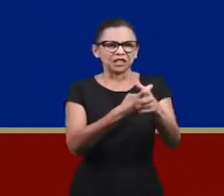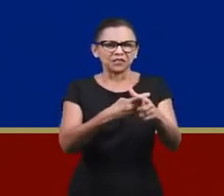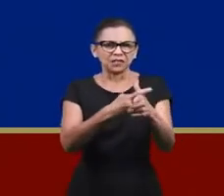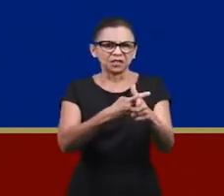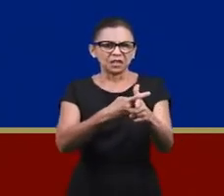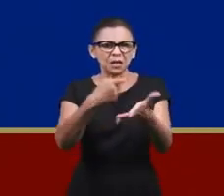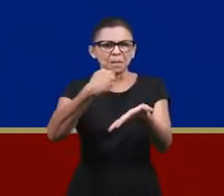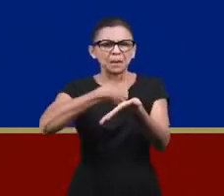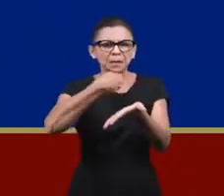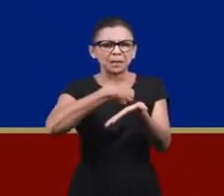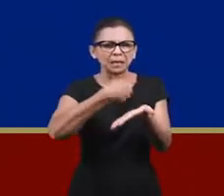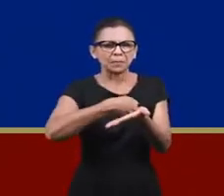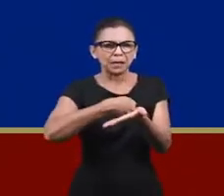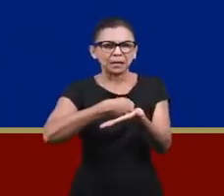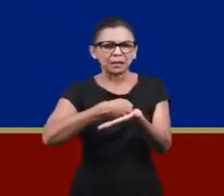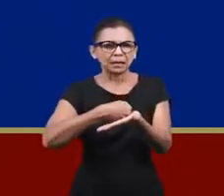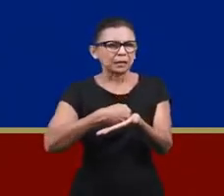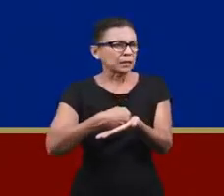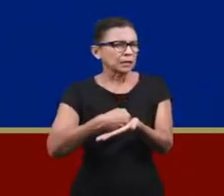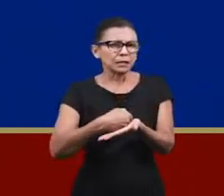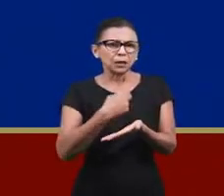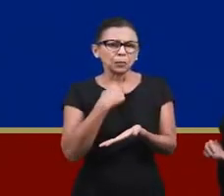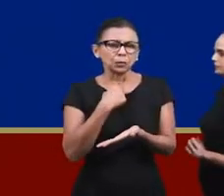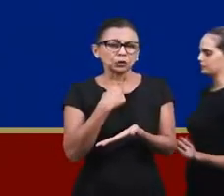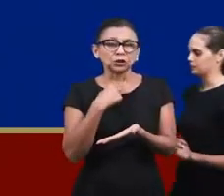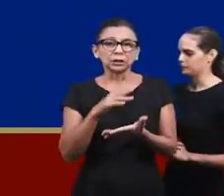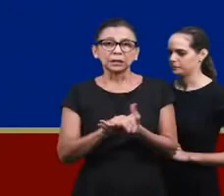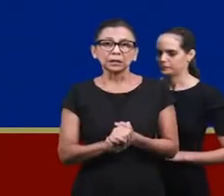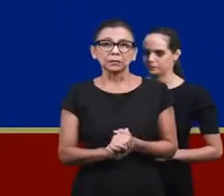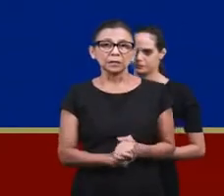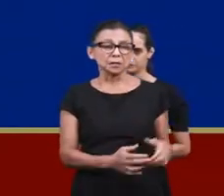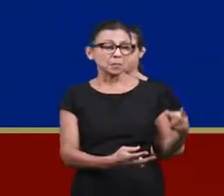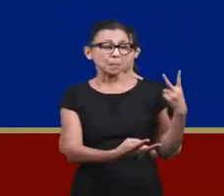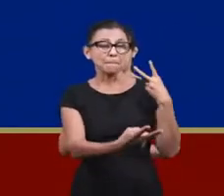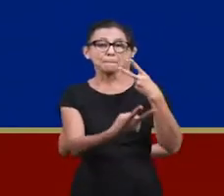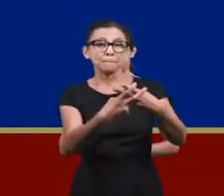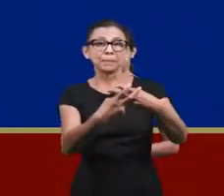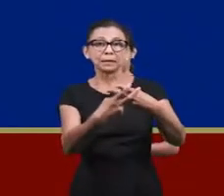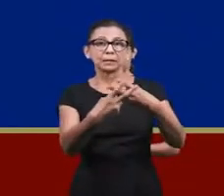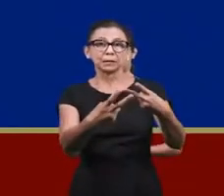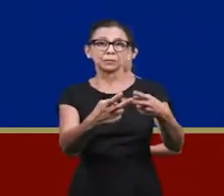torturers until he should pay all that was due to him.